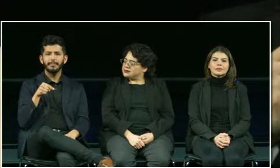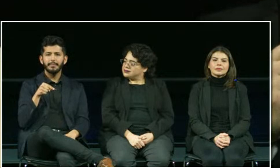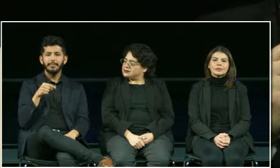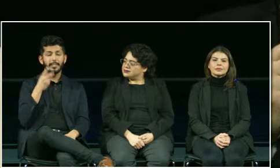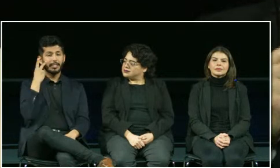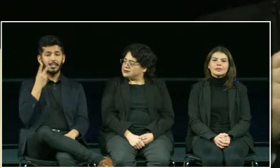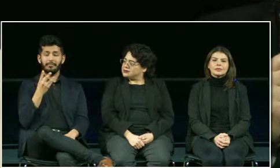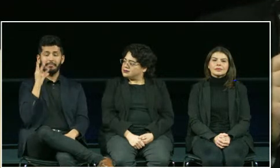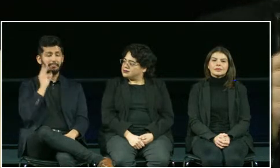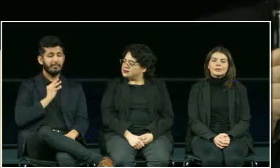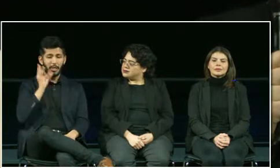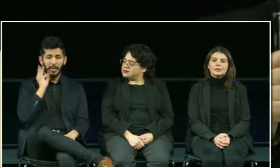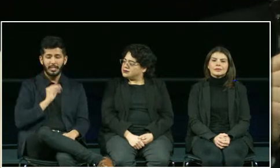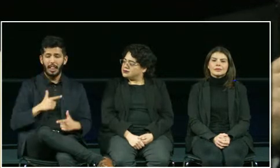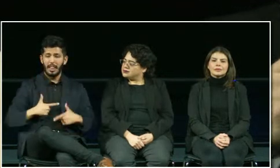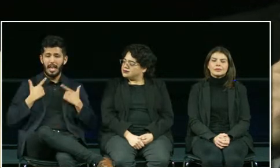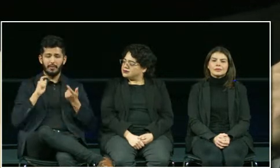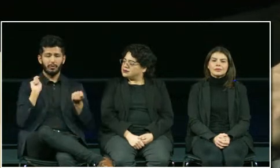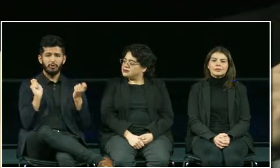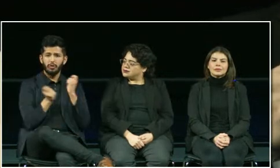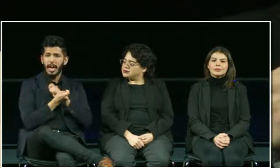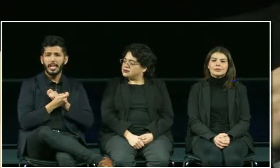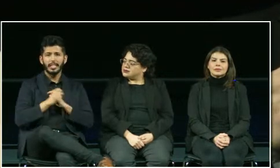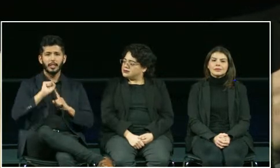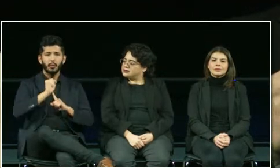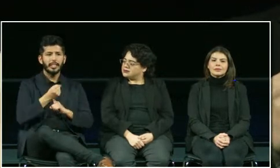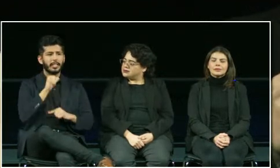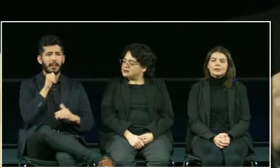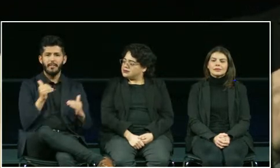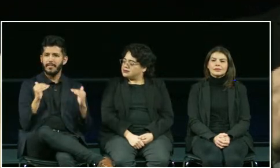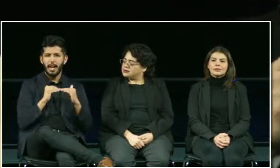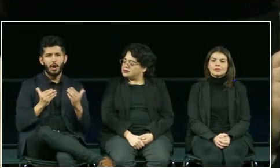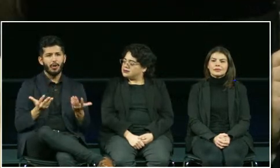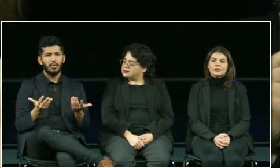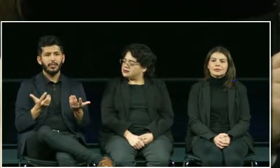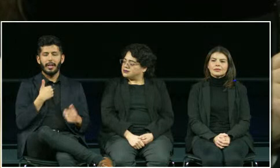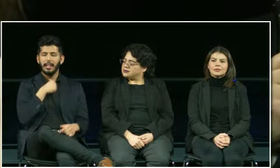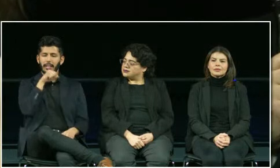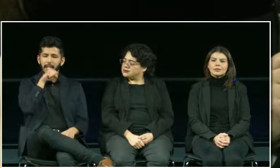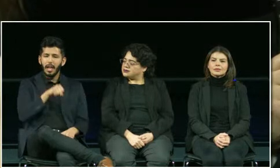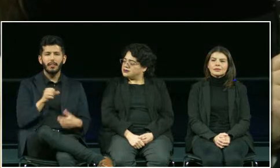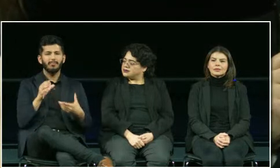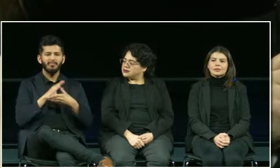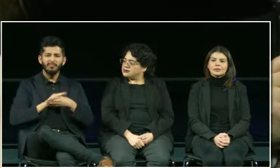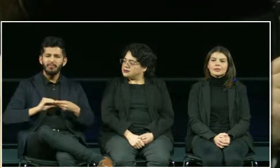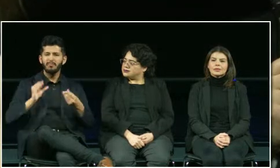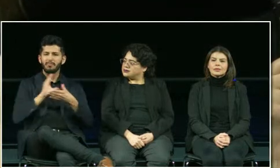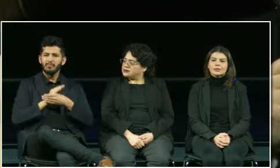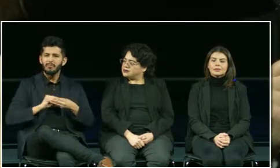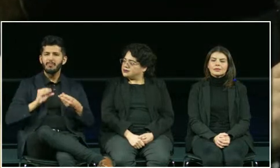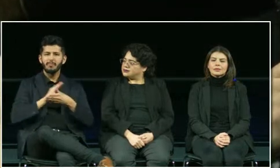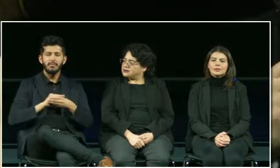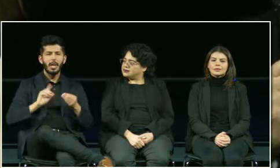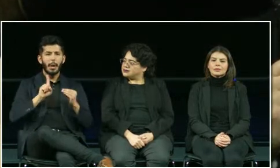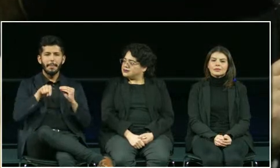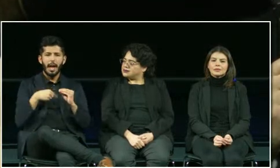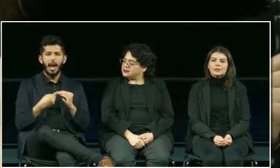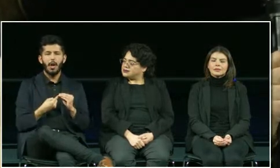life-changing situation that is unfair. So yeah, I love to tell those stories that are really